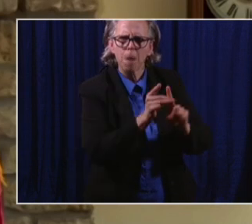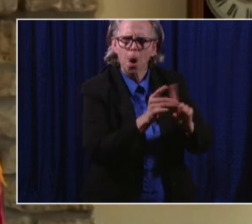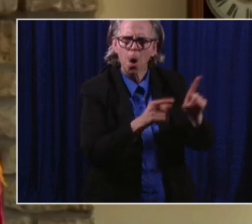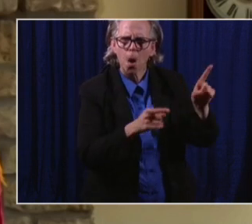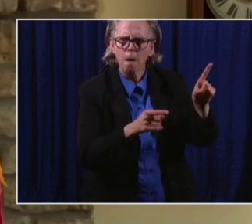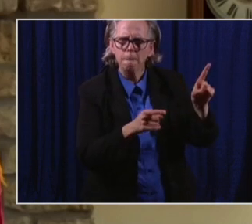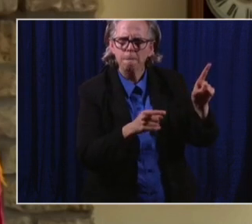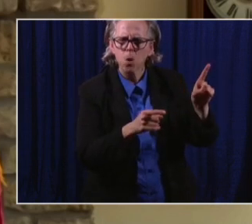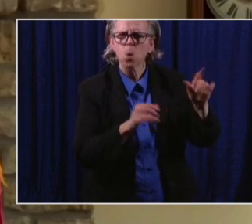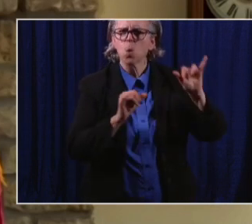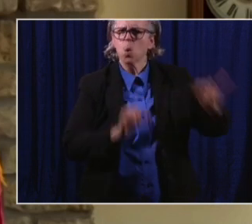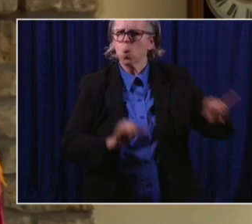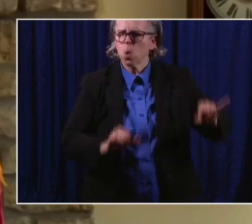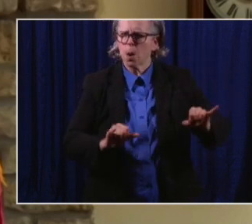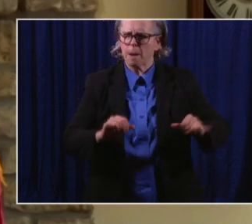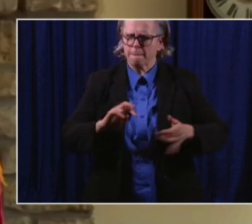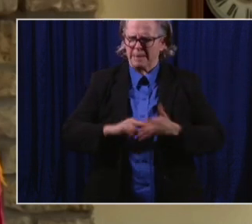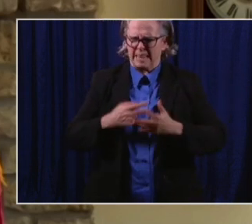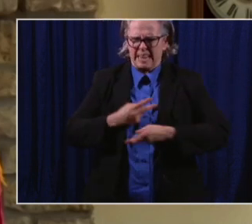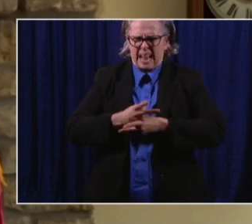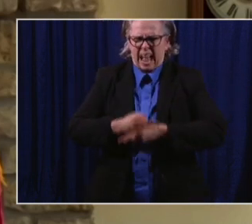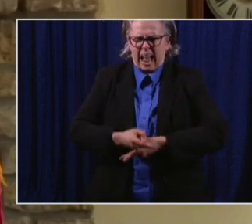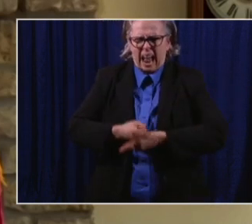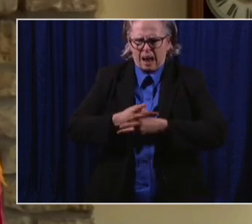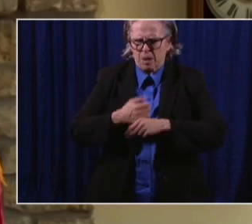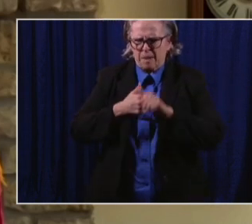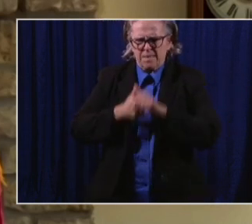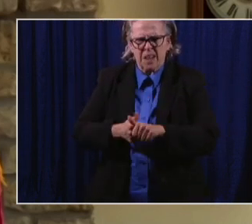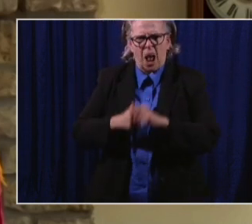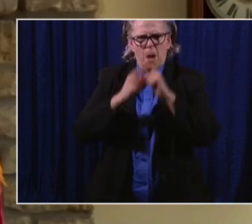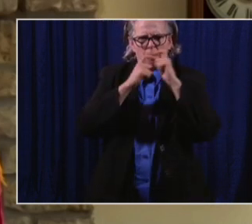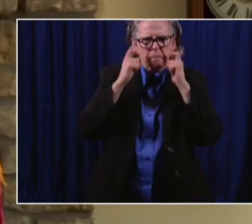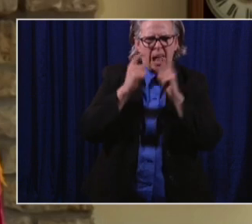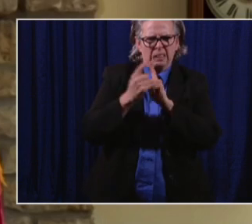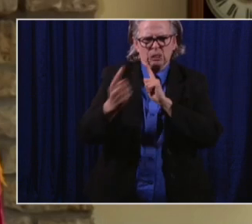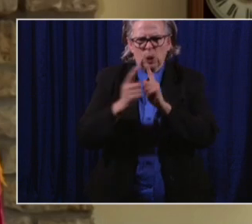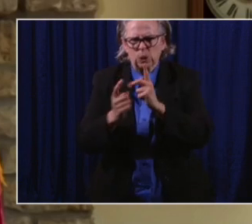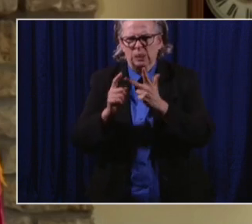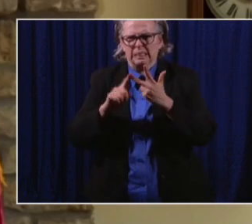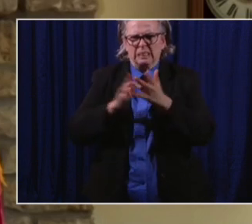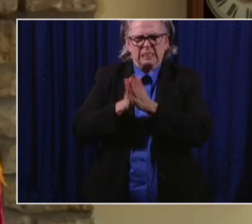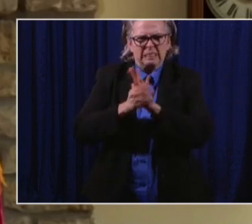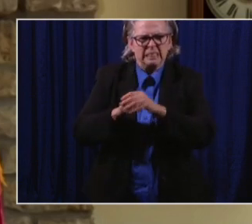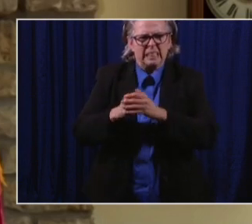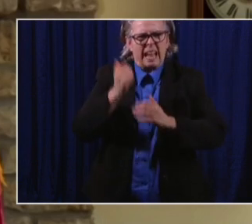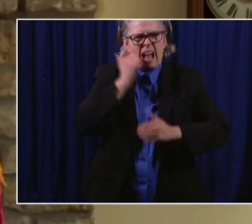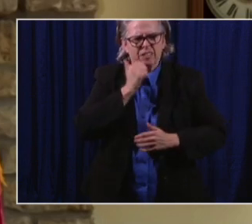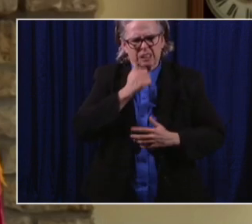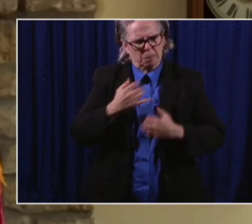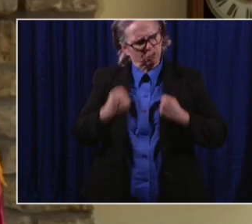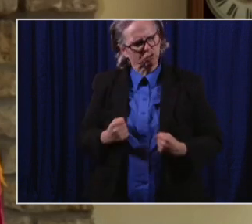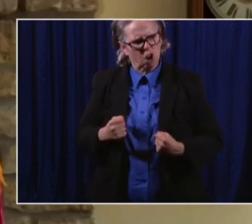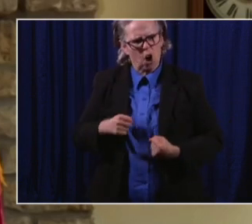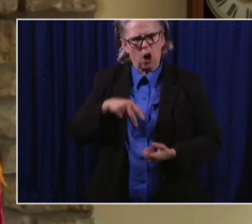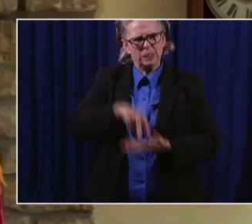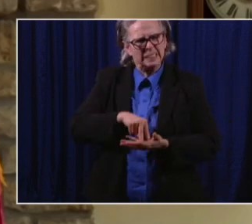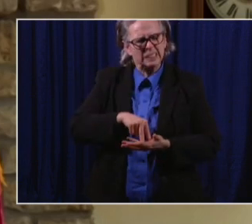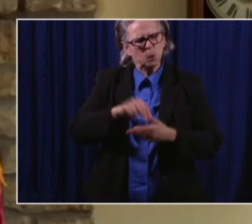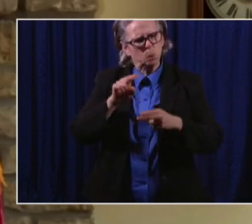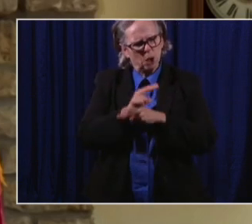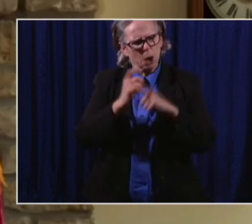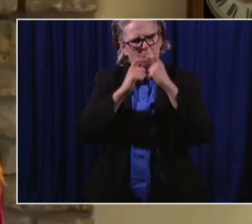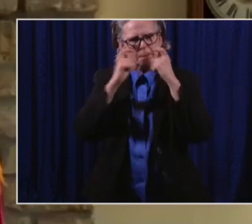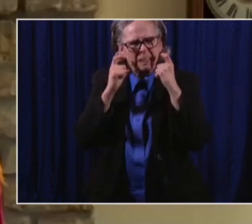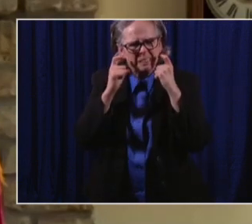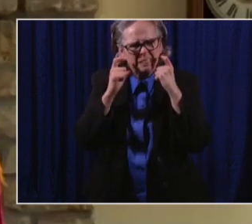tough, we got to be strong, and we got to be resilient. And part of that is wearing a mask. So there's some